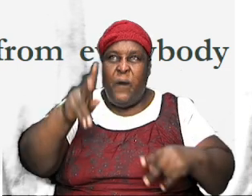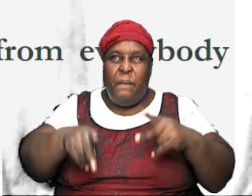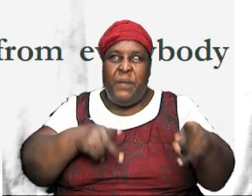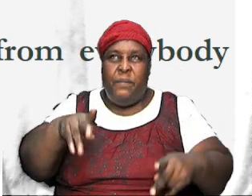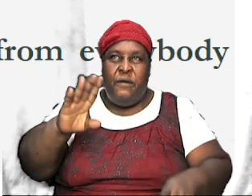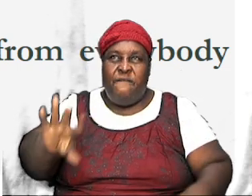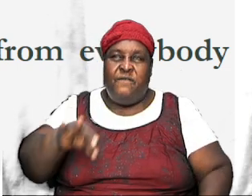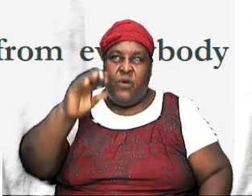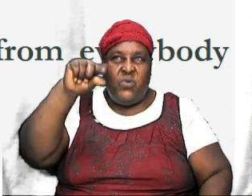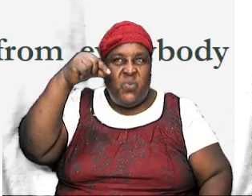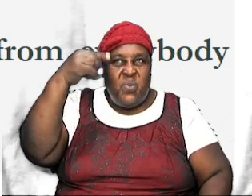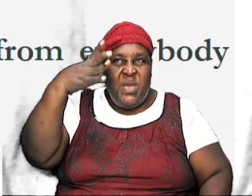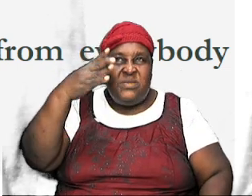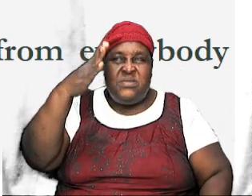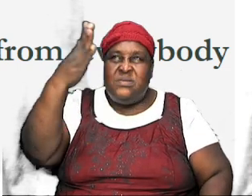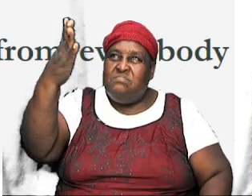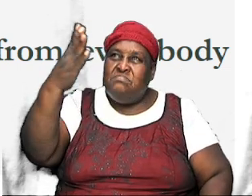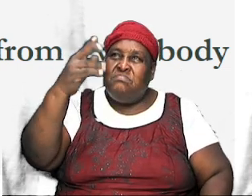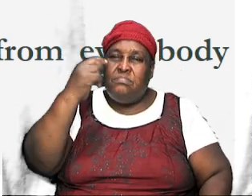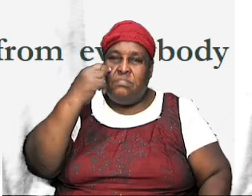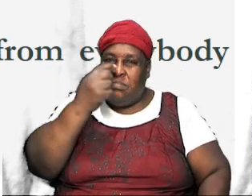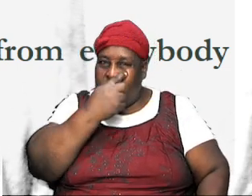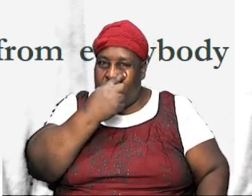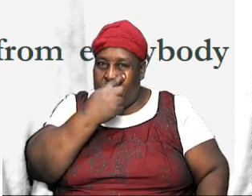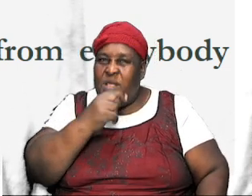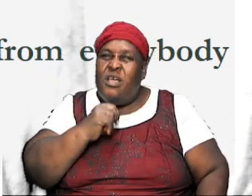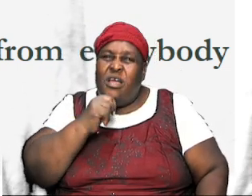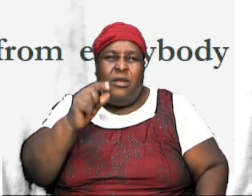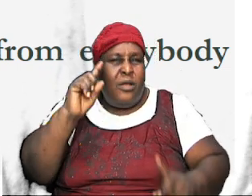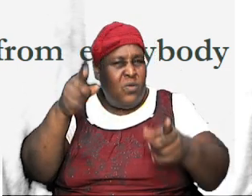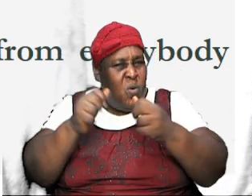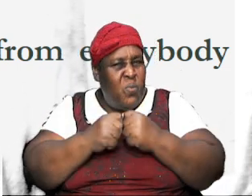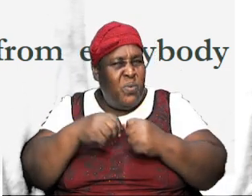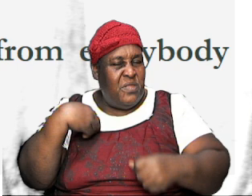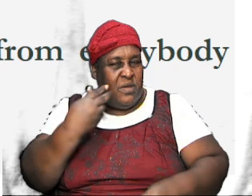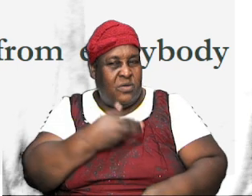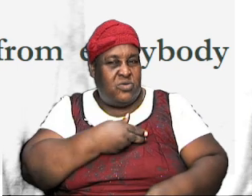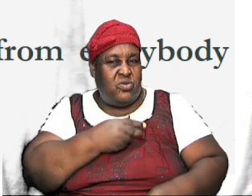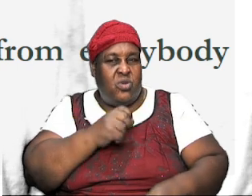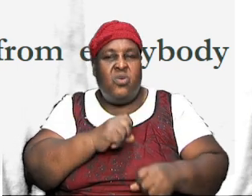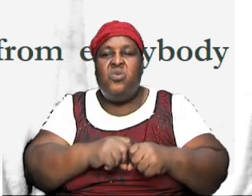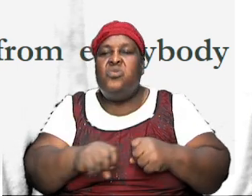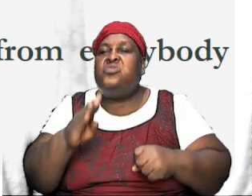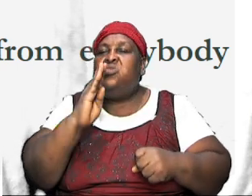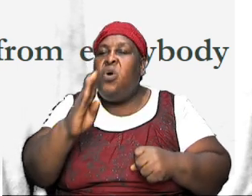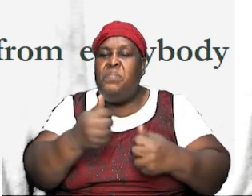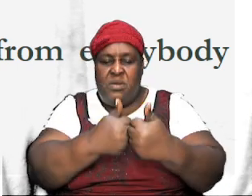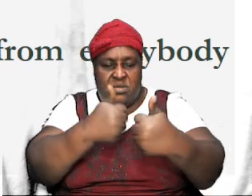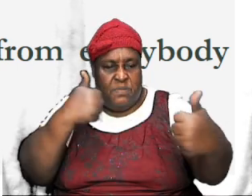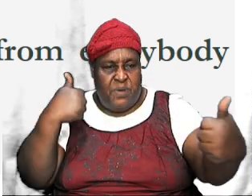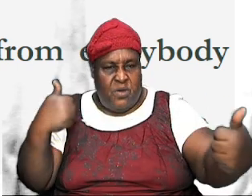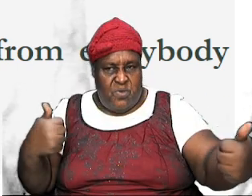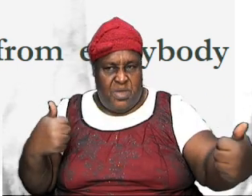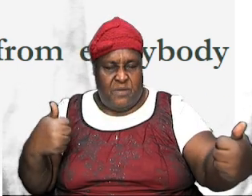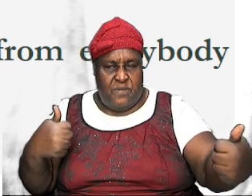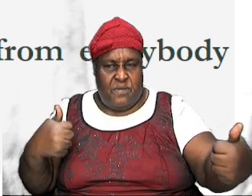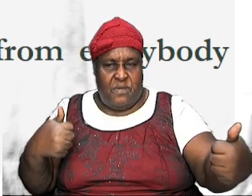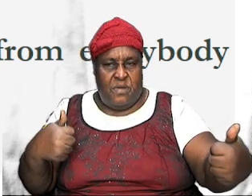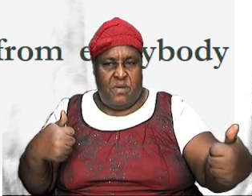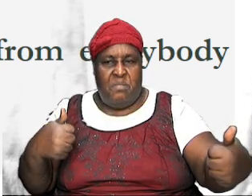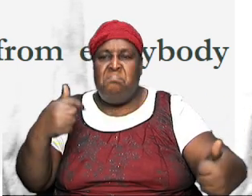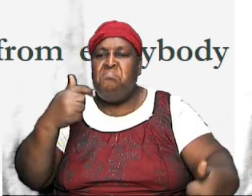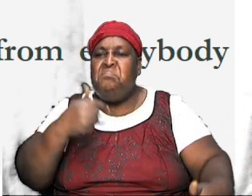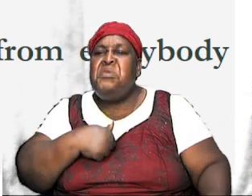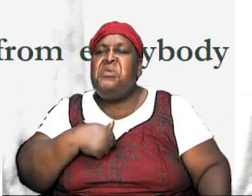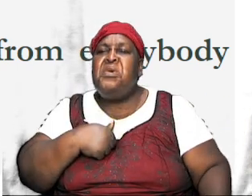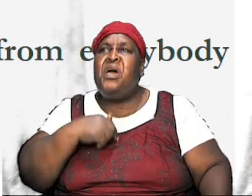sight? Is it not in that thou goest with us? So shall we be separated, praise God, I and